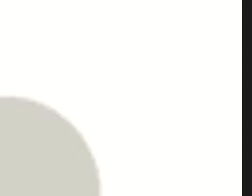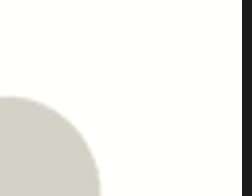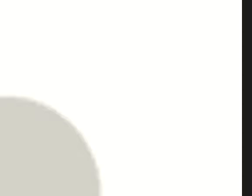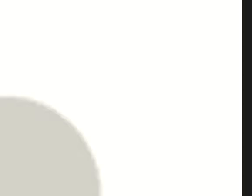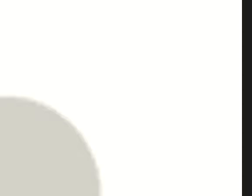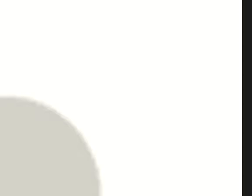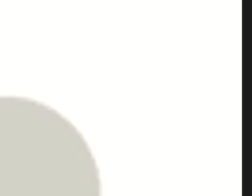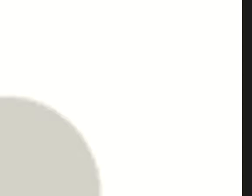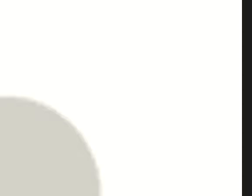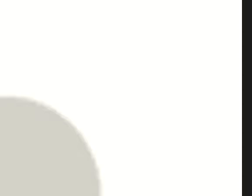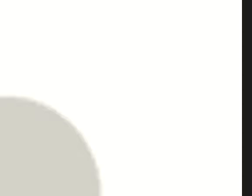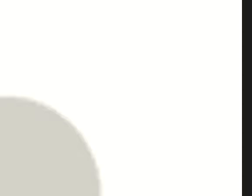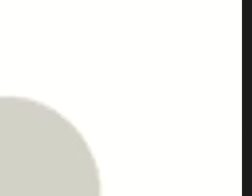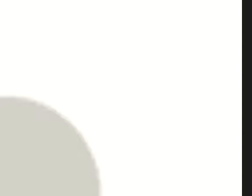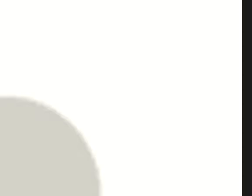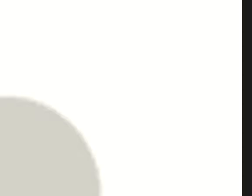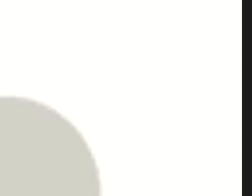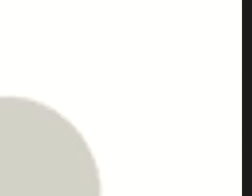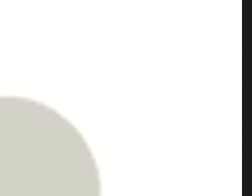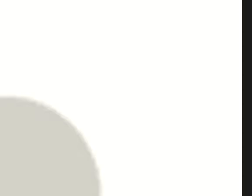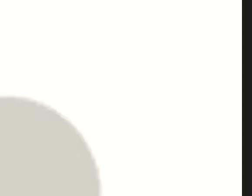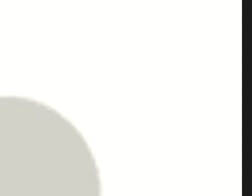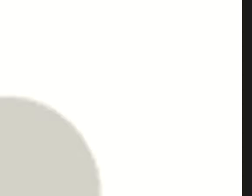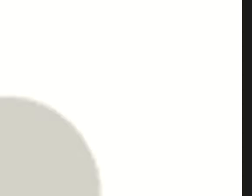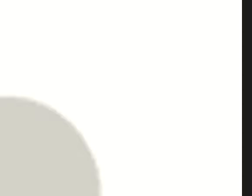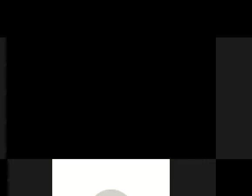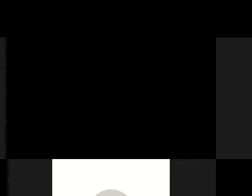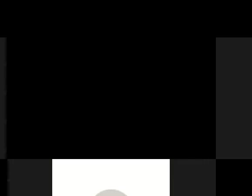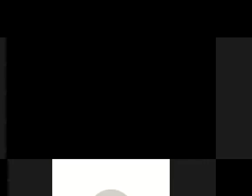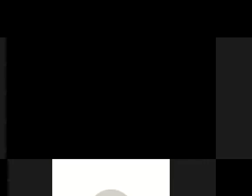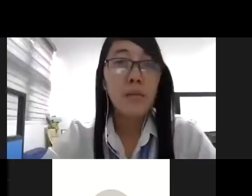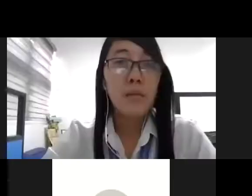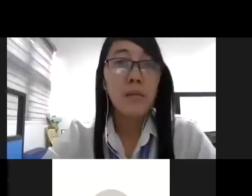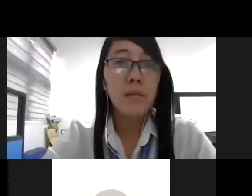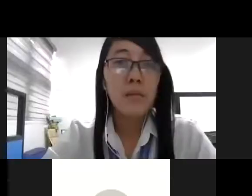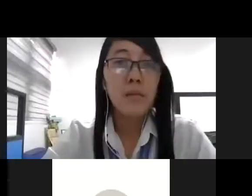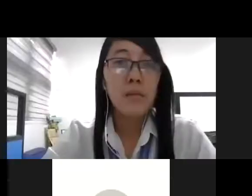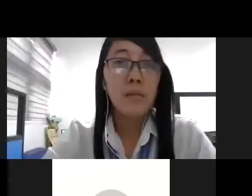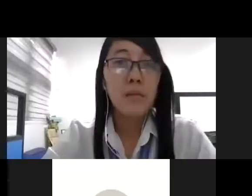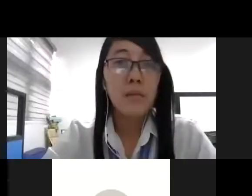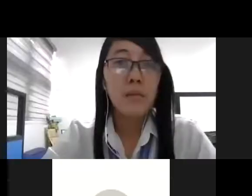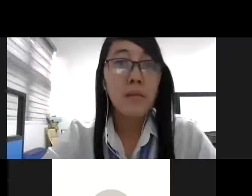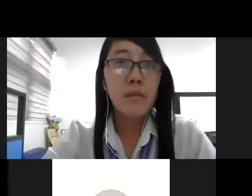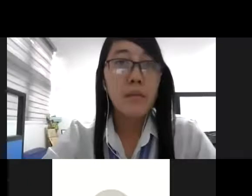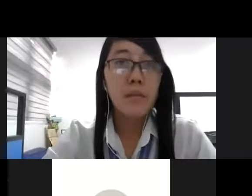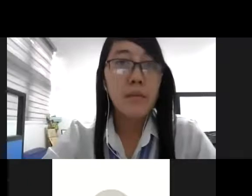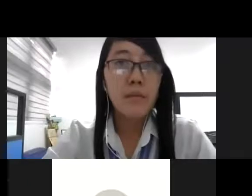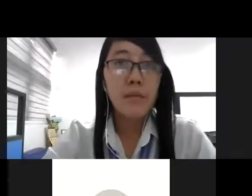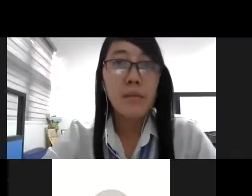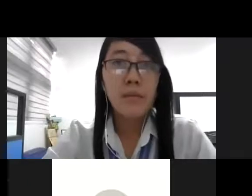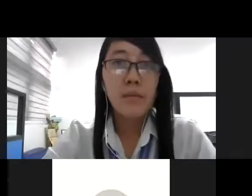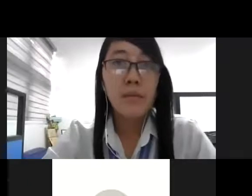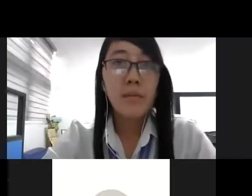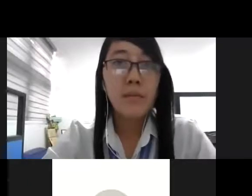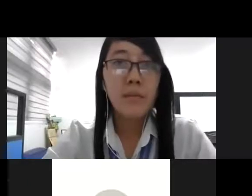Thank you, Sir RJ. For the other questions, siguro po i-answer namin through chat